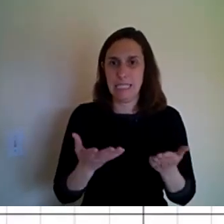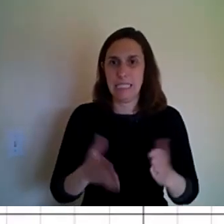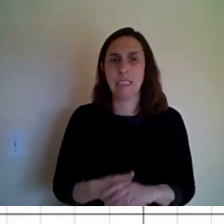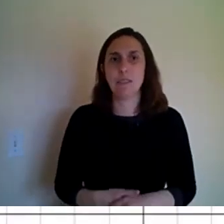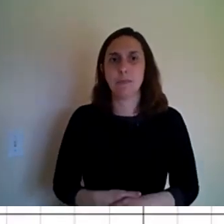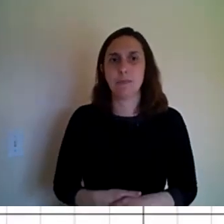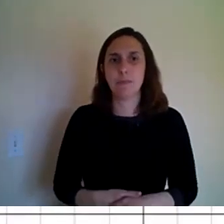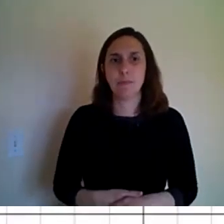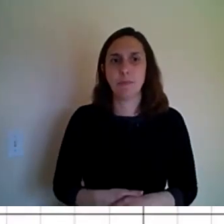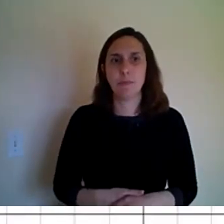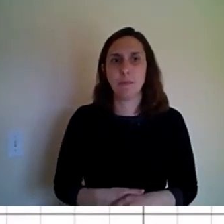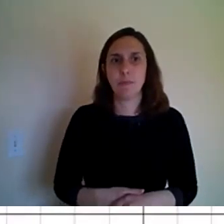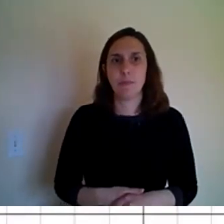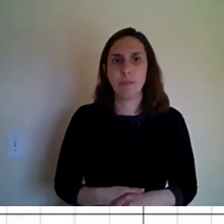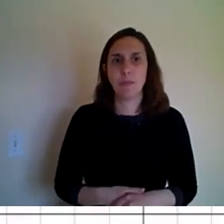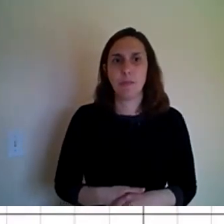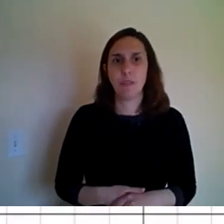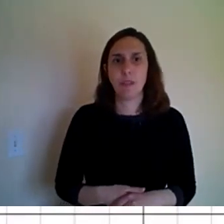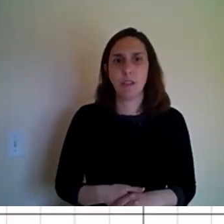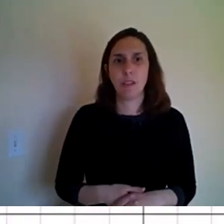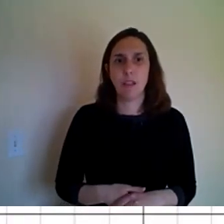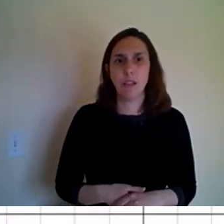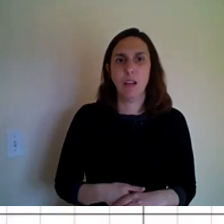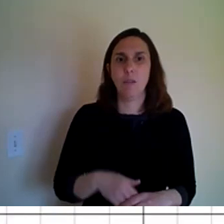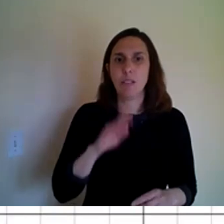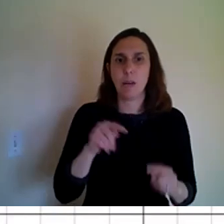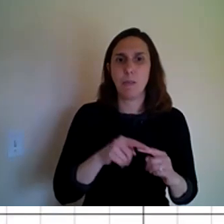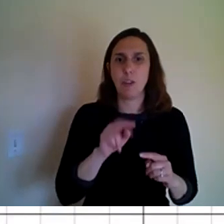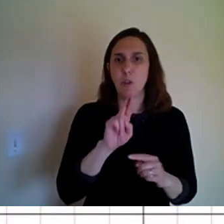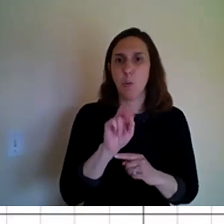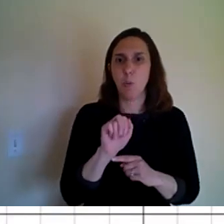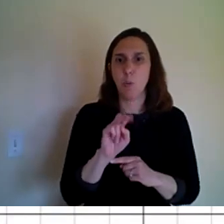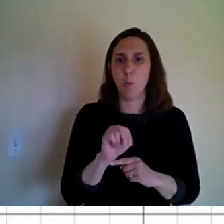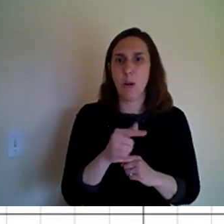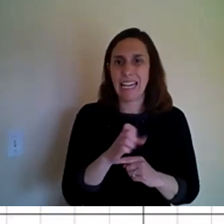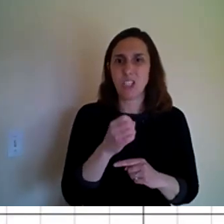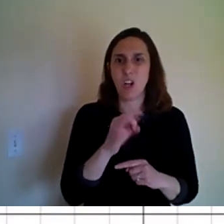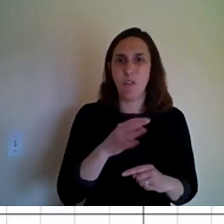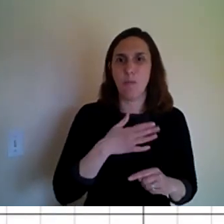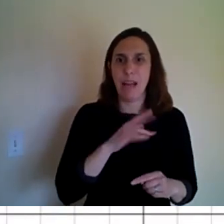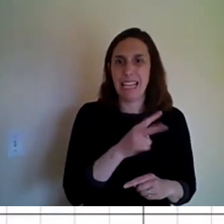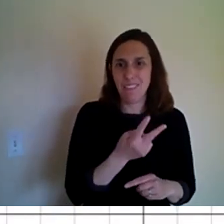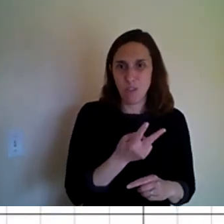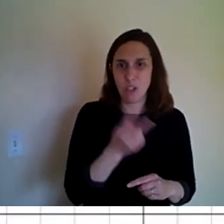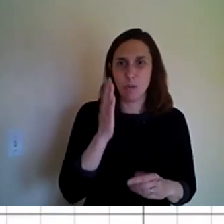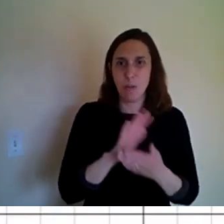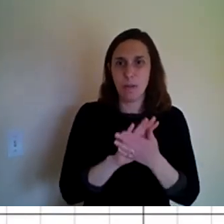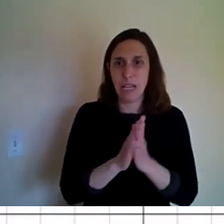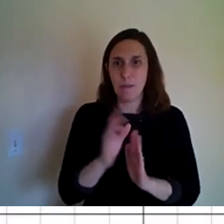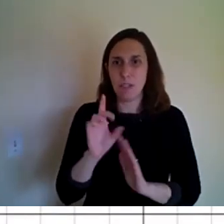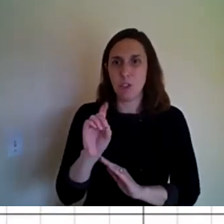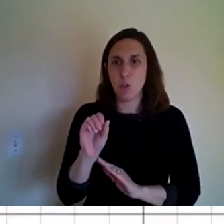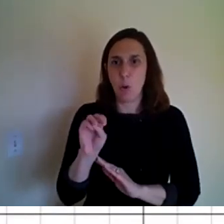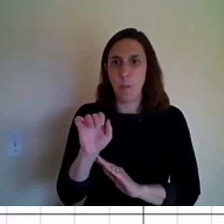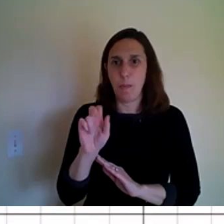the range of my inverse is going to become the domain